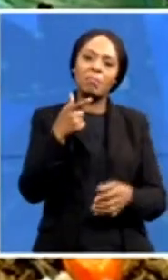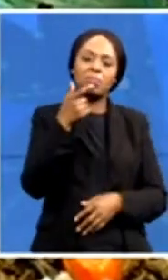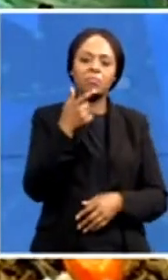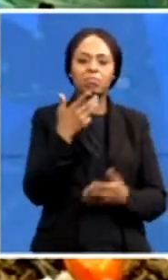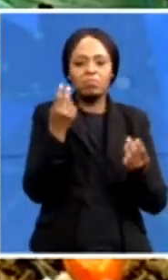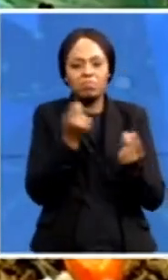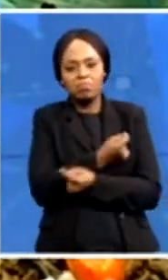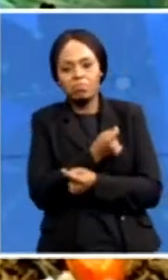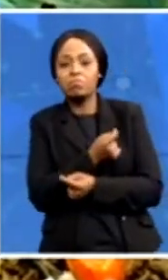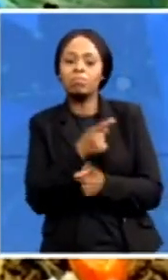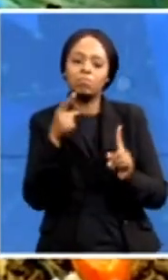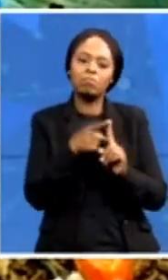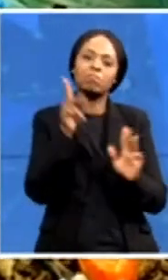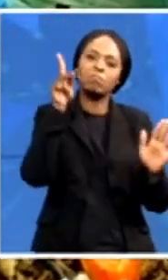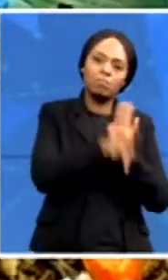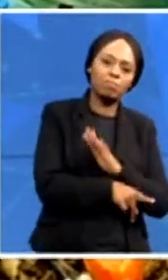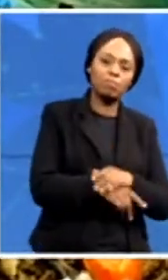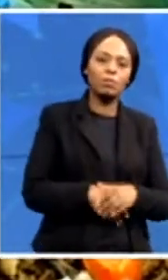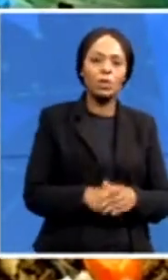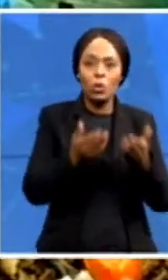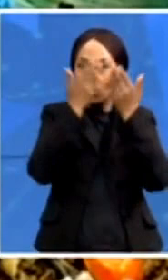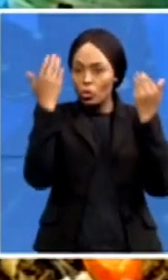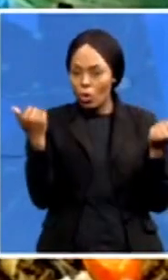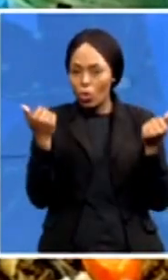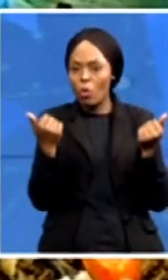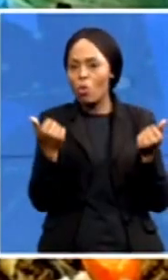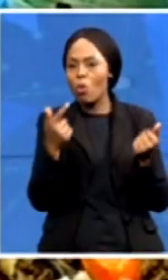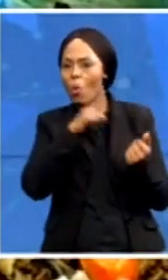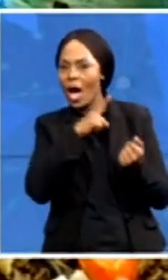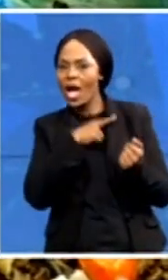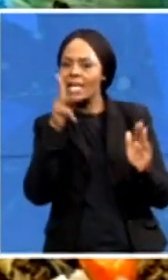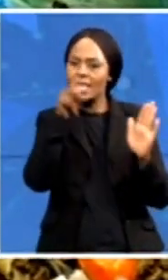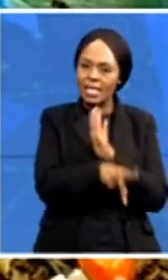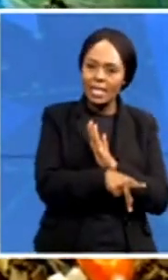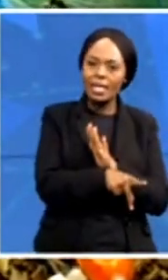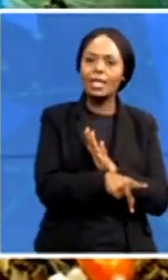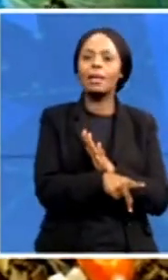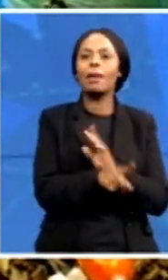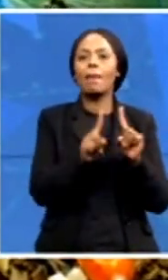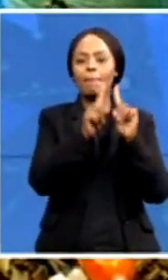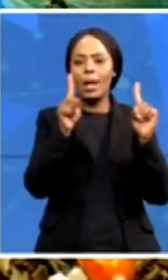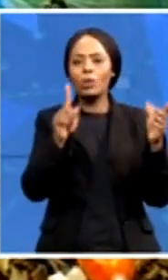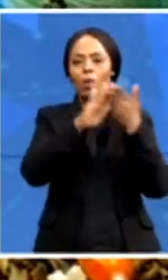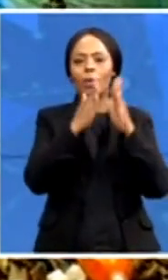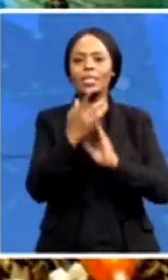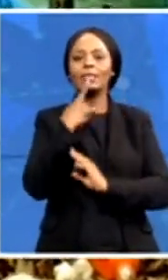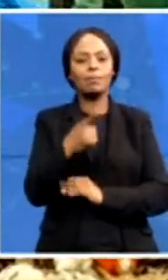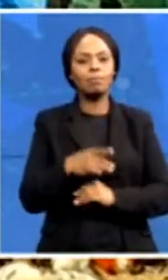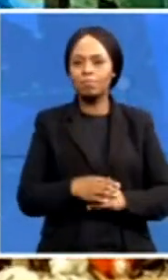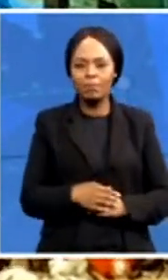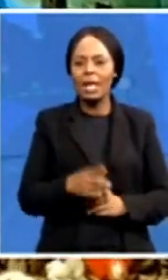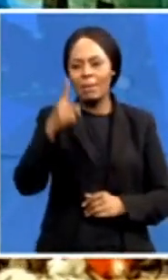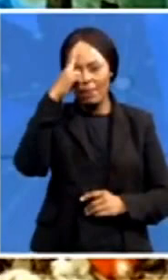motive behind the killing is not yet known. But as I told you, that the community is saying that they do believe that he was murdered because he was